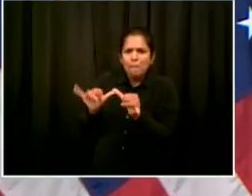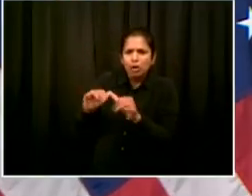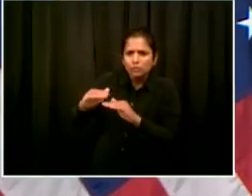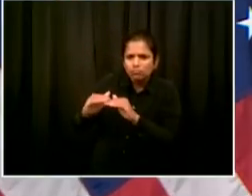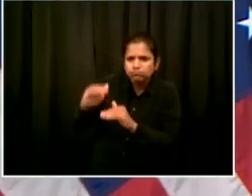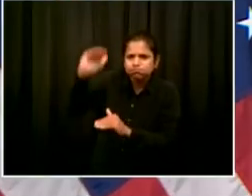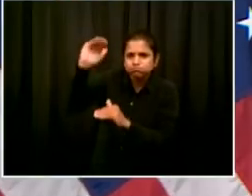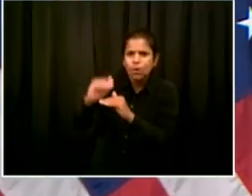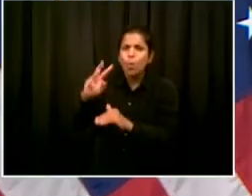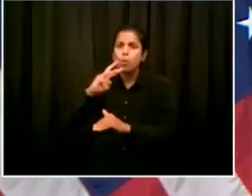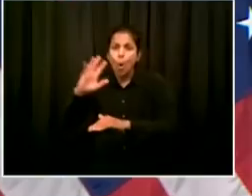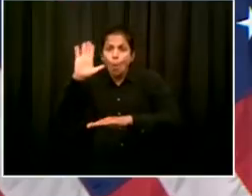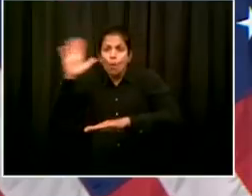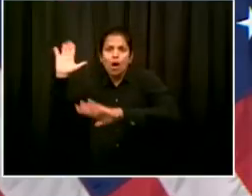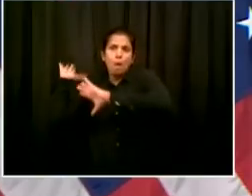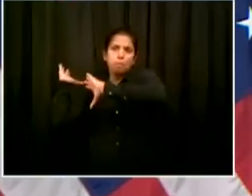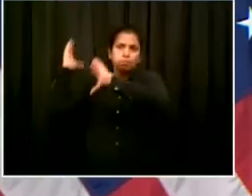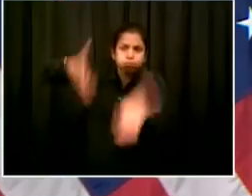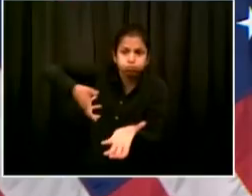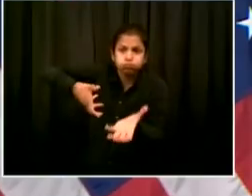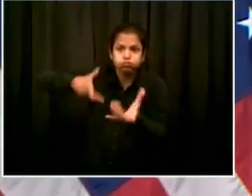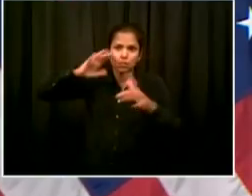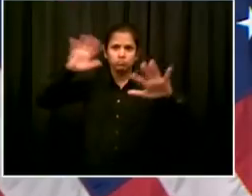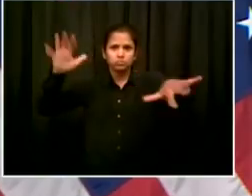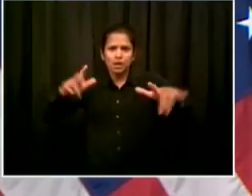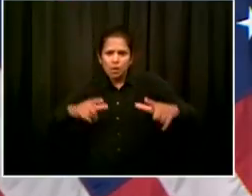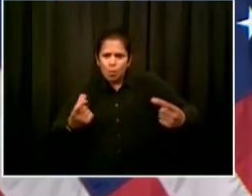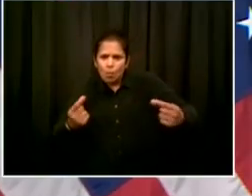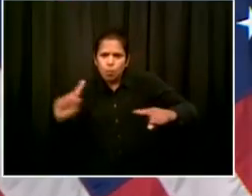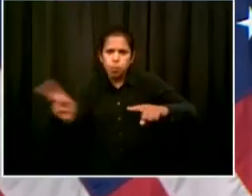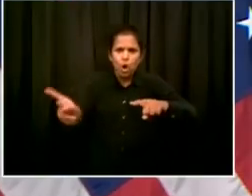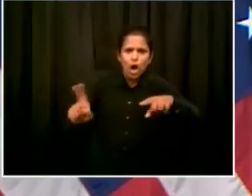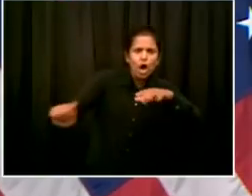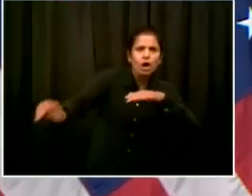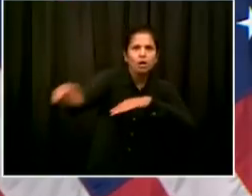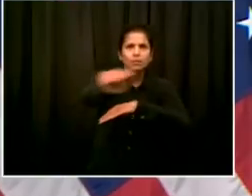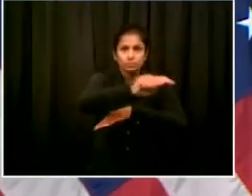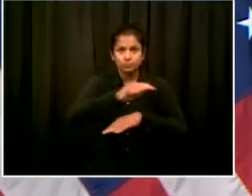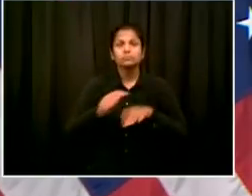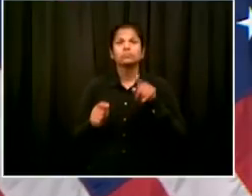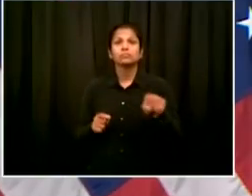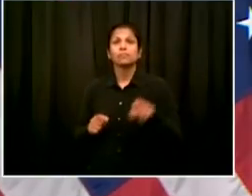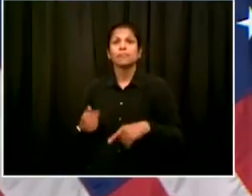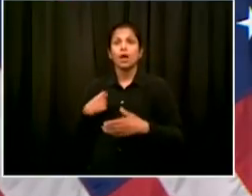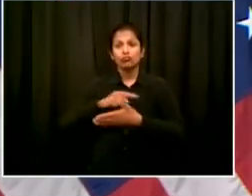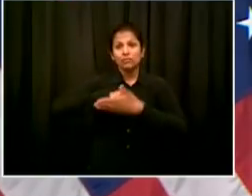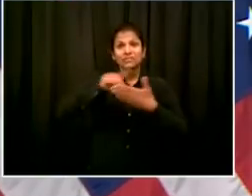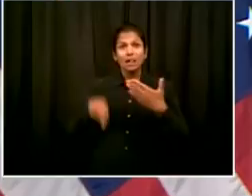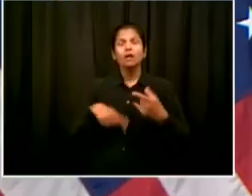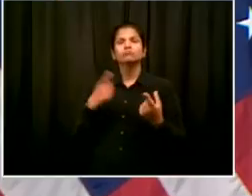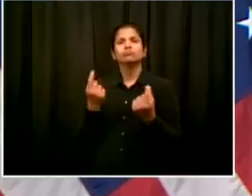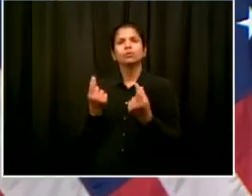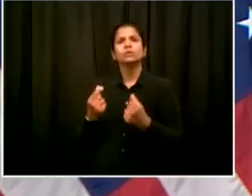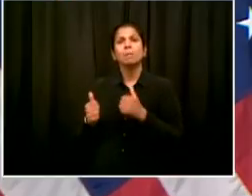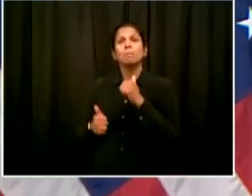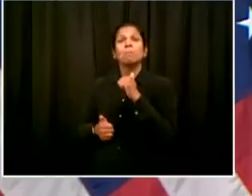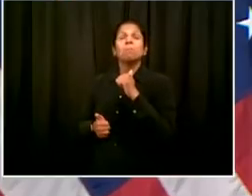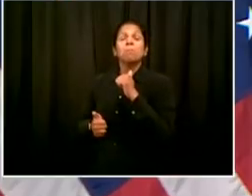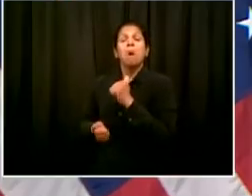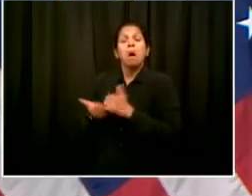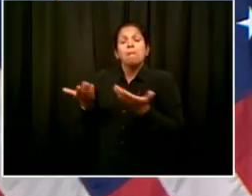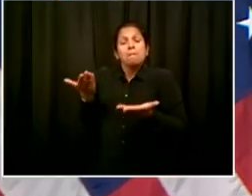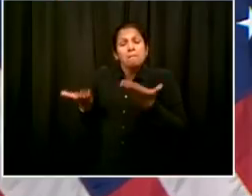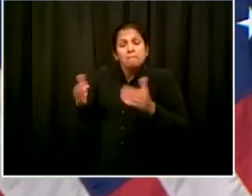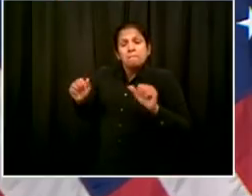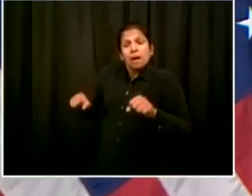scenario. And the places of inundation really are just in the South Street Seaport area. Will we see some minor coastal flooding in some other